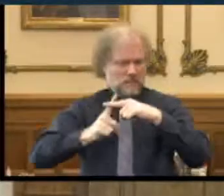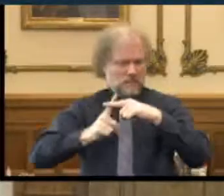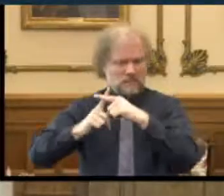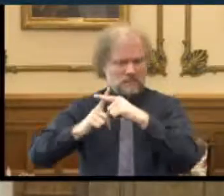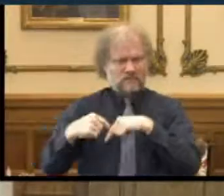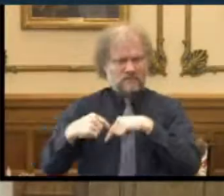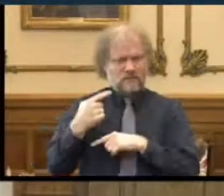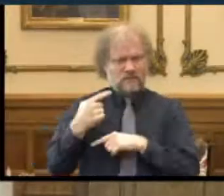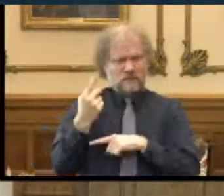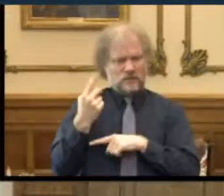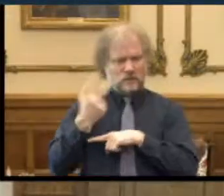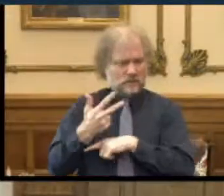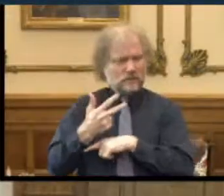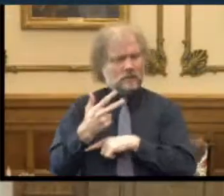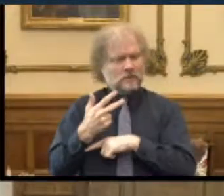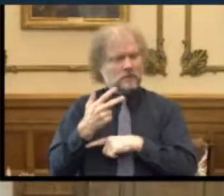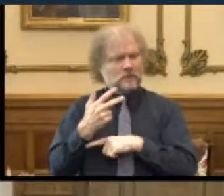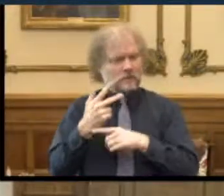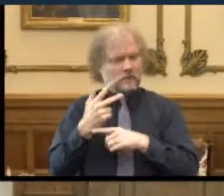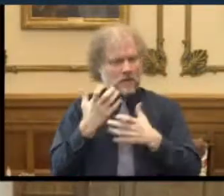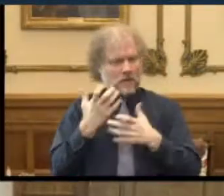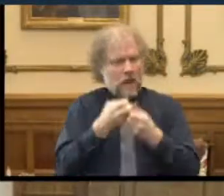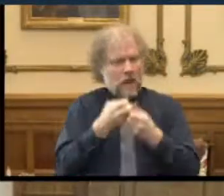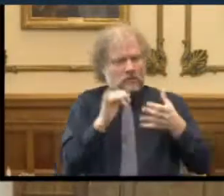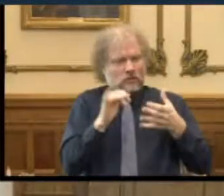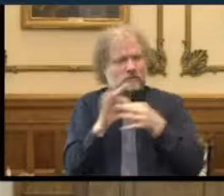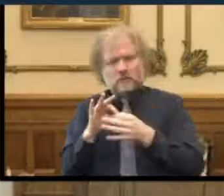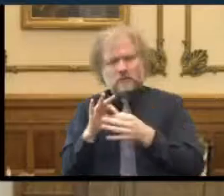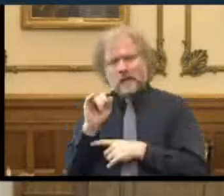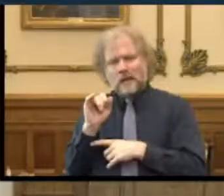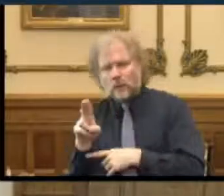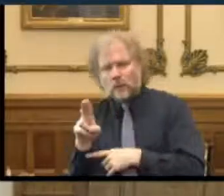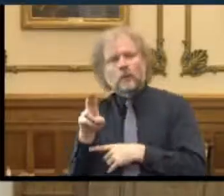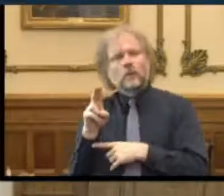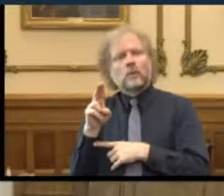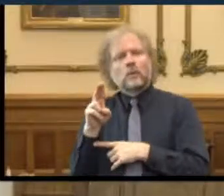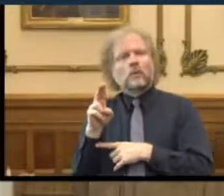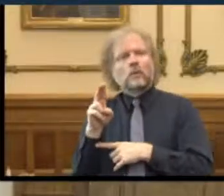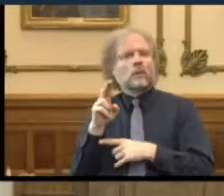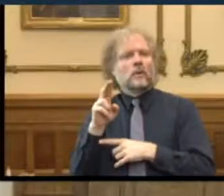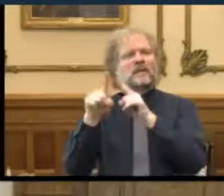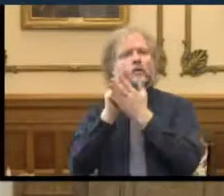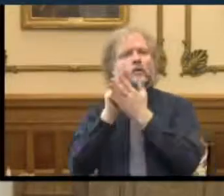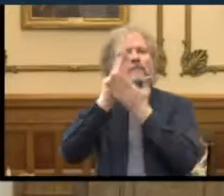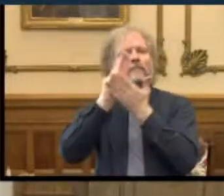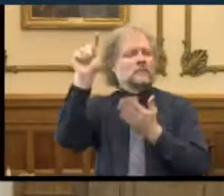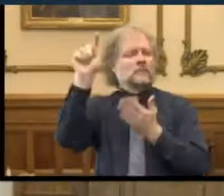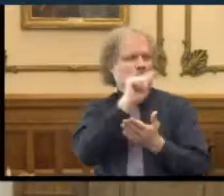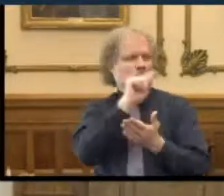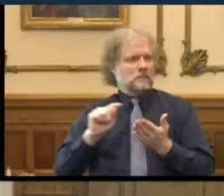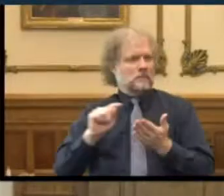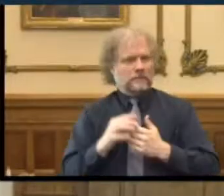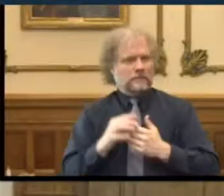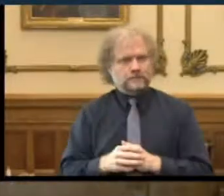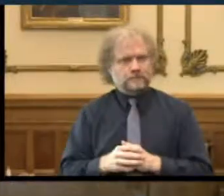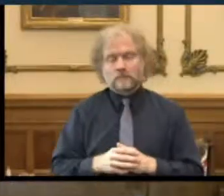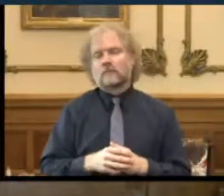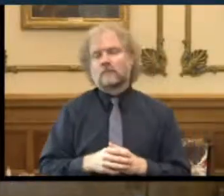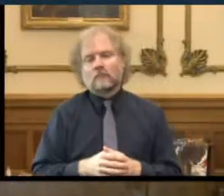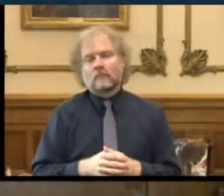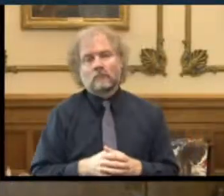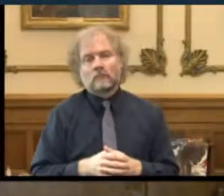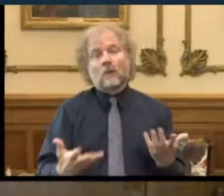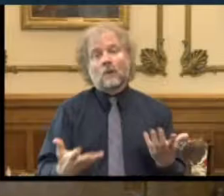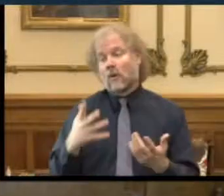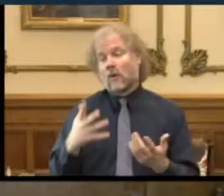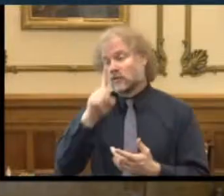last several days is tied to IU and Notre Dame and the other universities coming back? Certainly, having